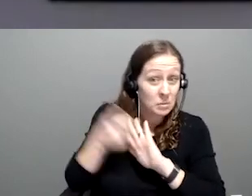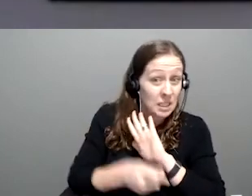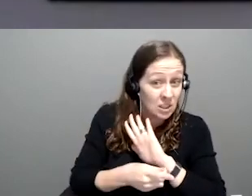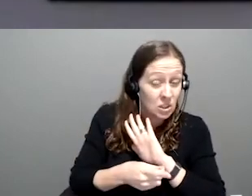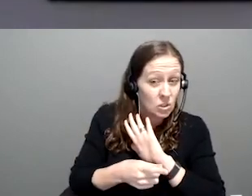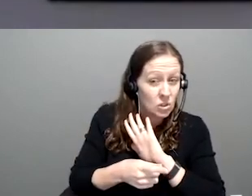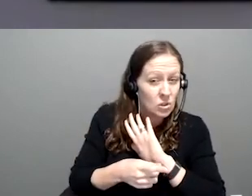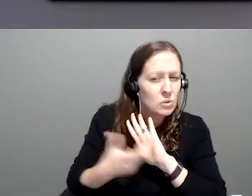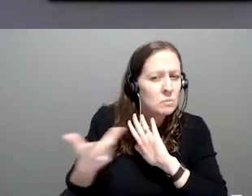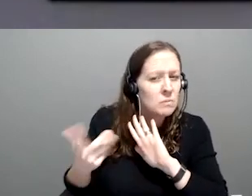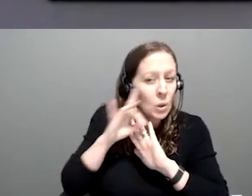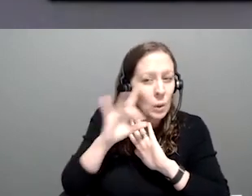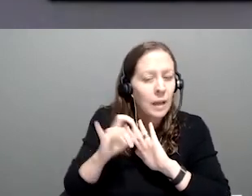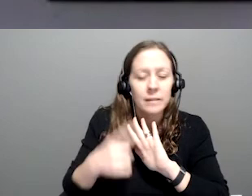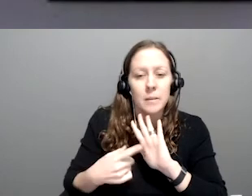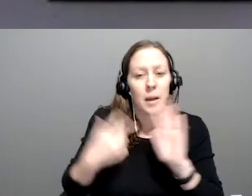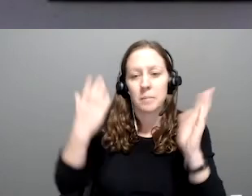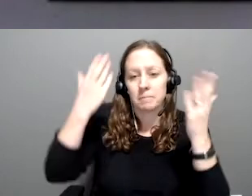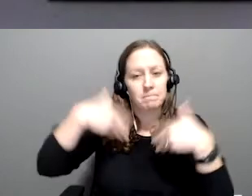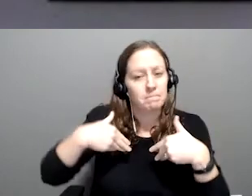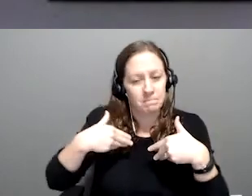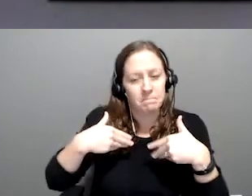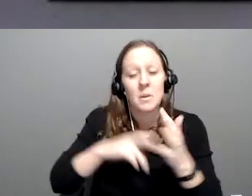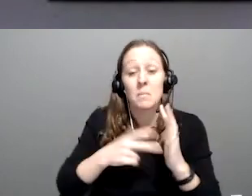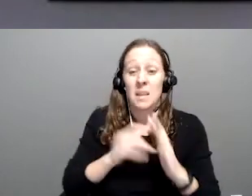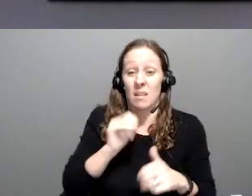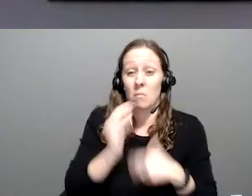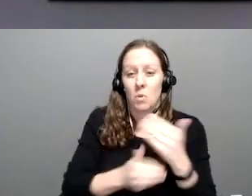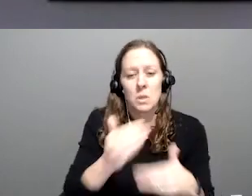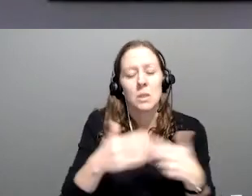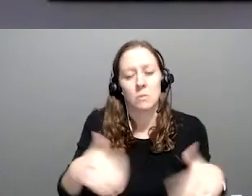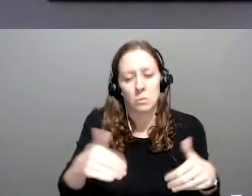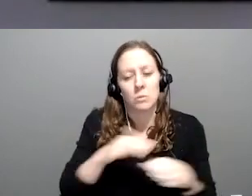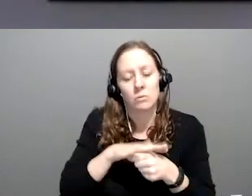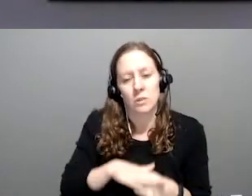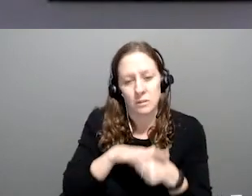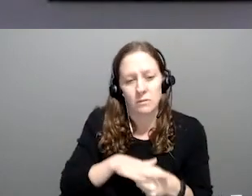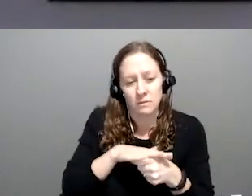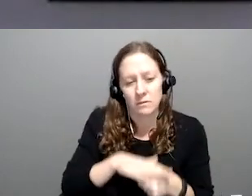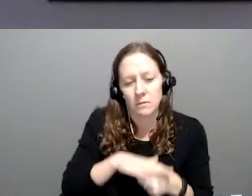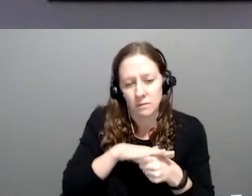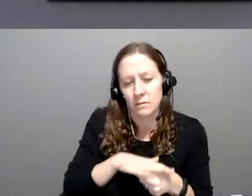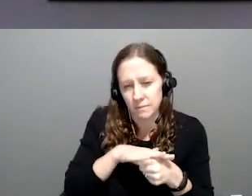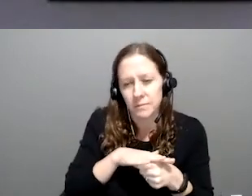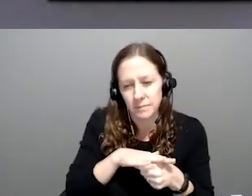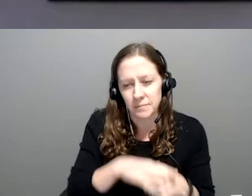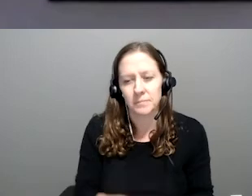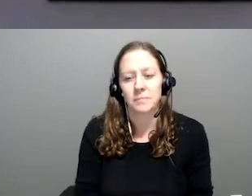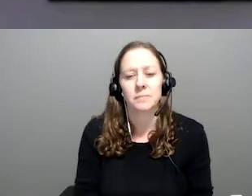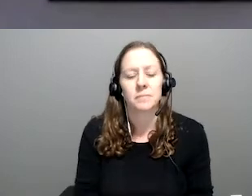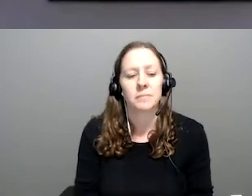what that looks like. So that again is a very stressful piece of all of this. So I think